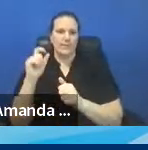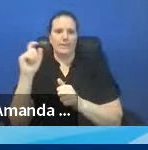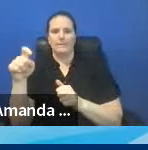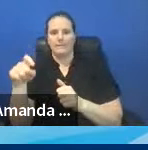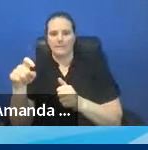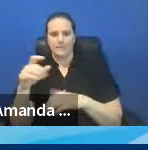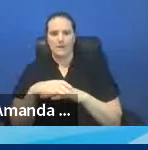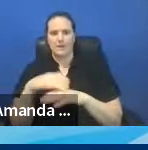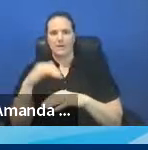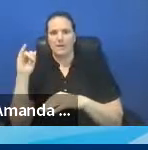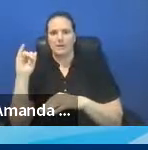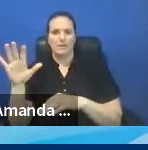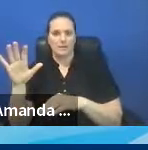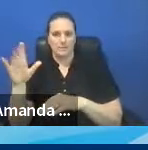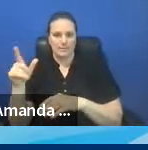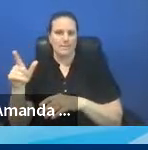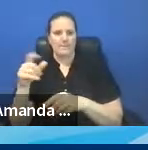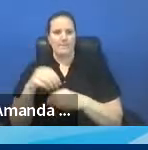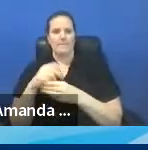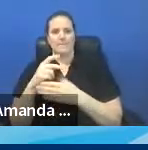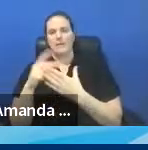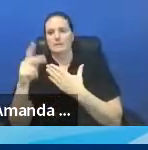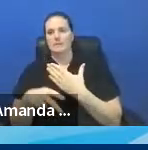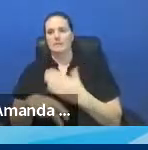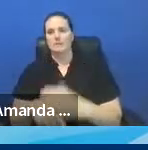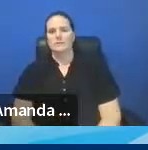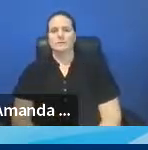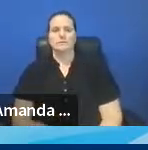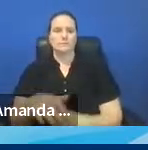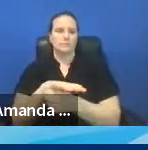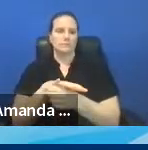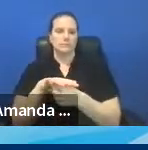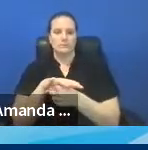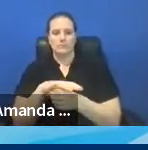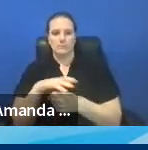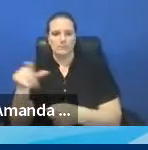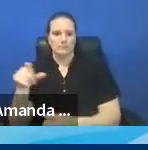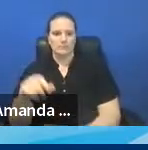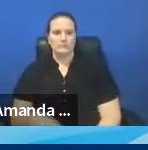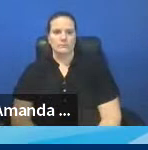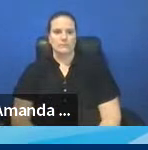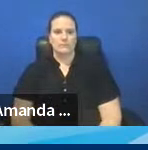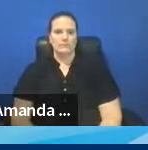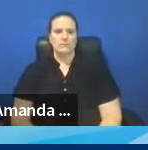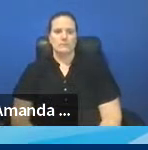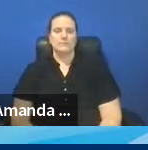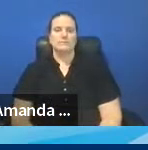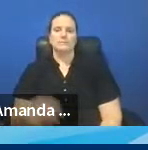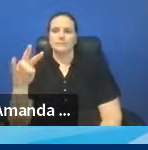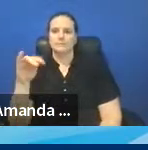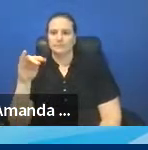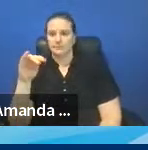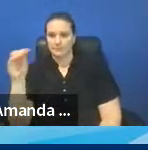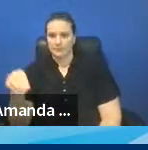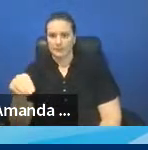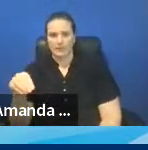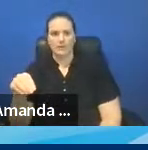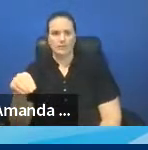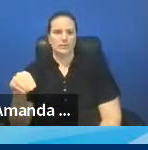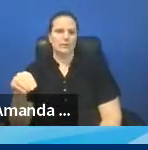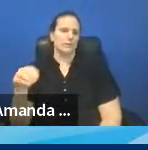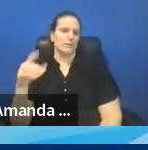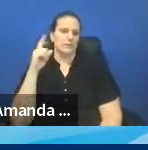be on I-5 and within our program area. So over 70% or about